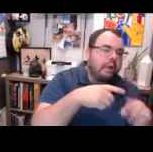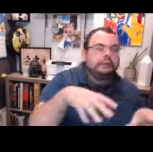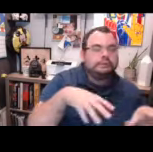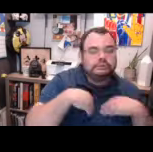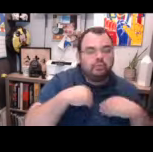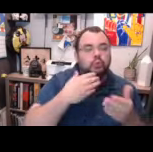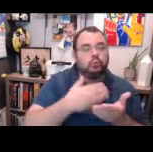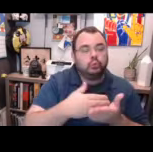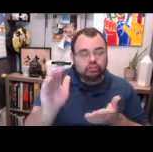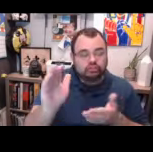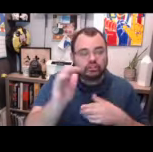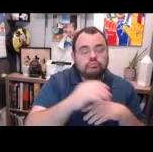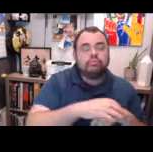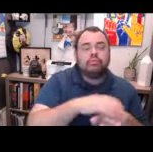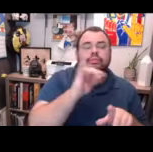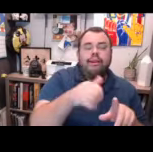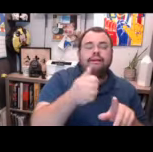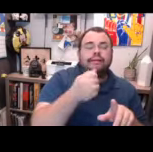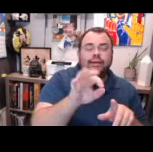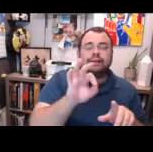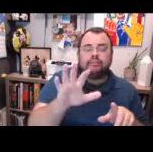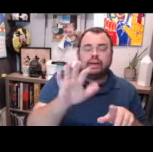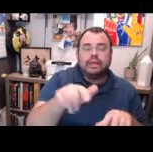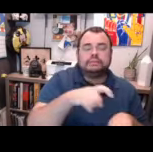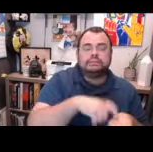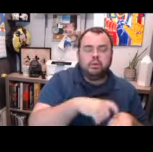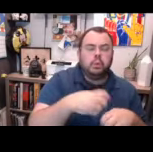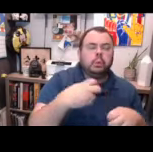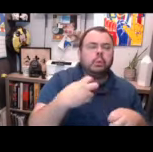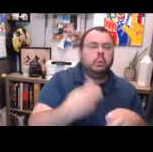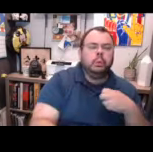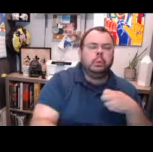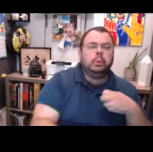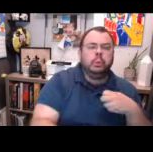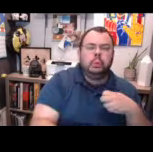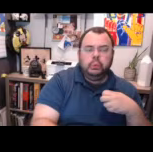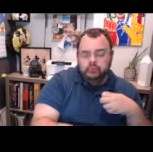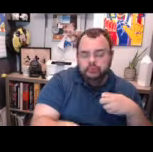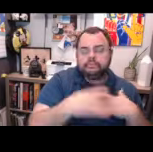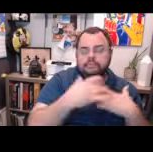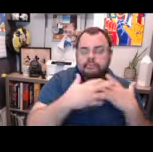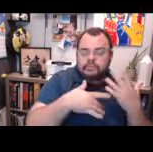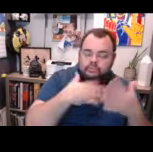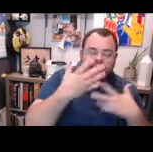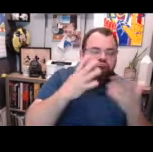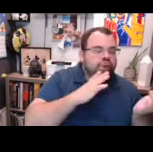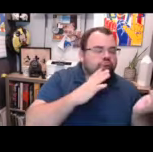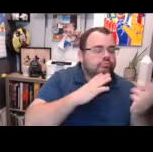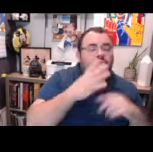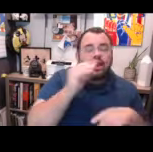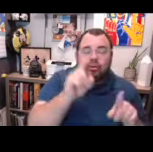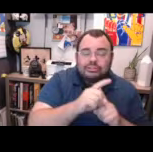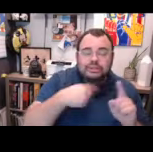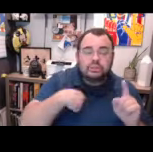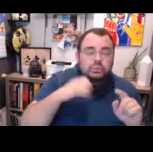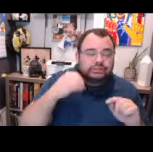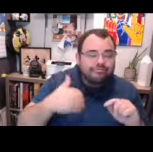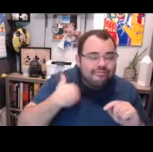So, like I was explaining about the acceptance and rejection. In 1995, during that time, it was tough. It really